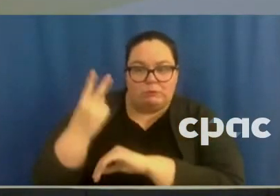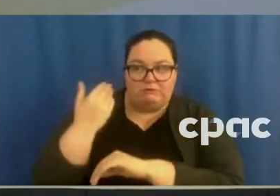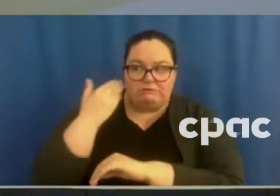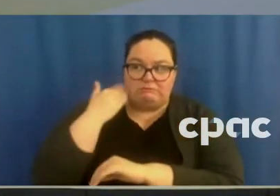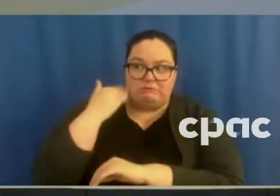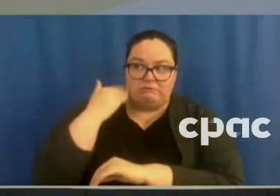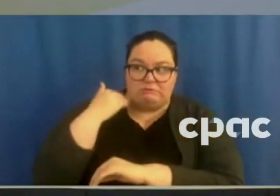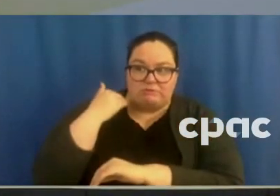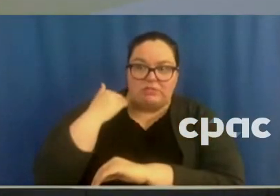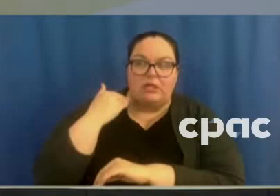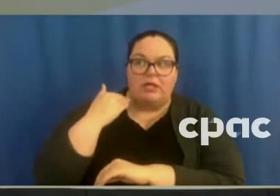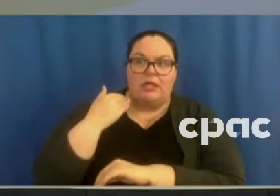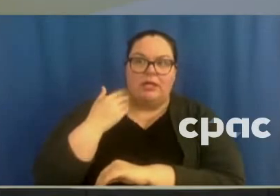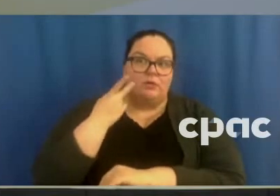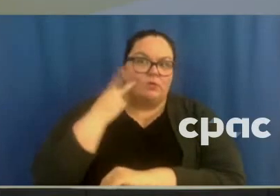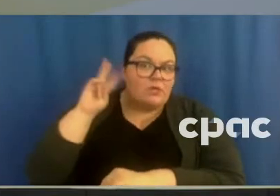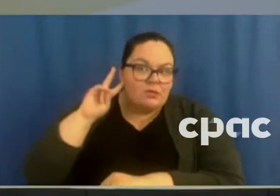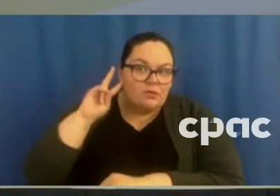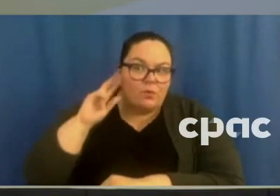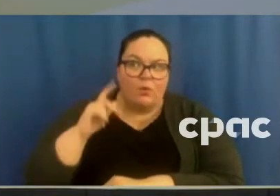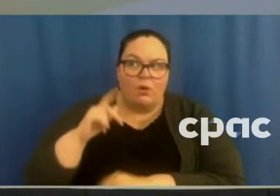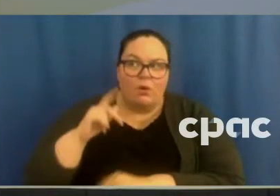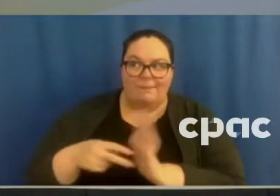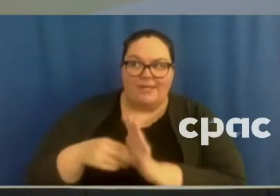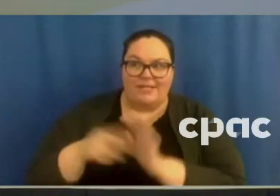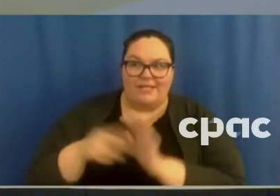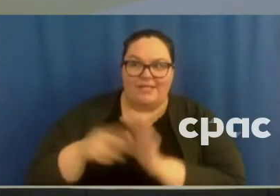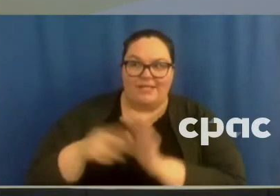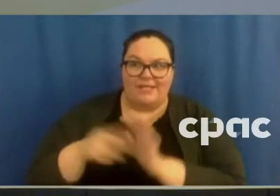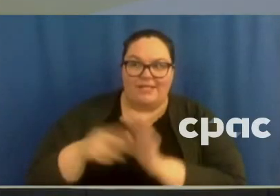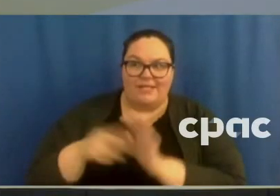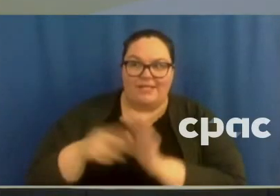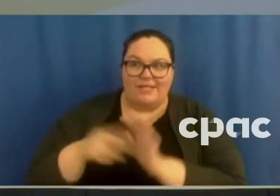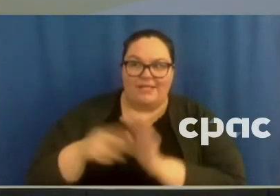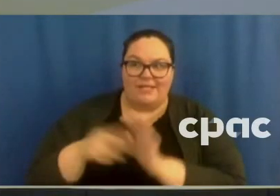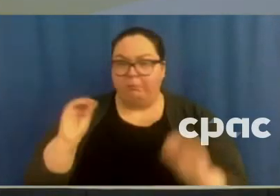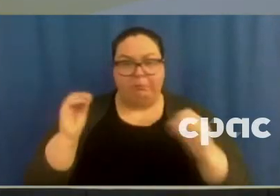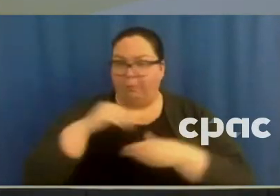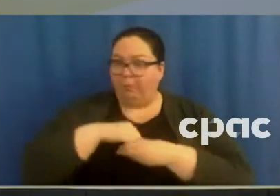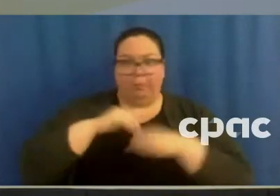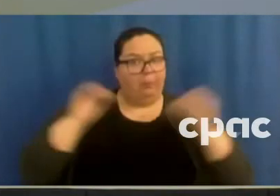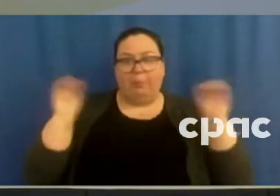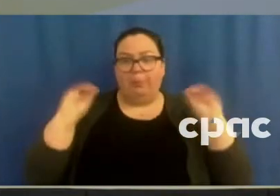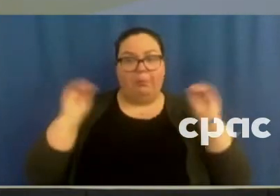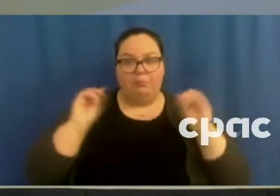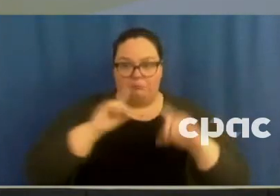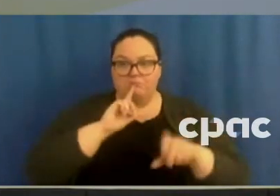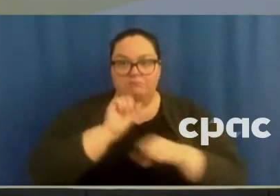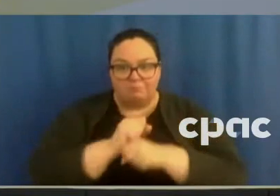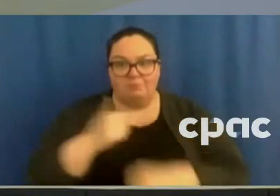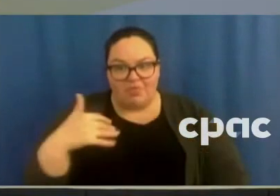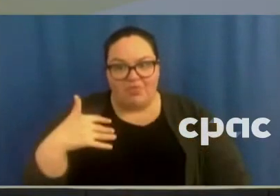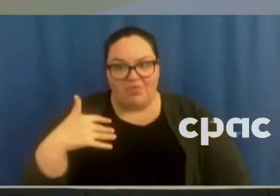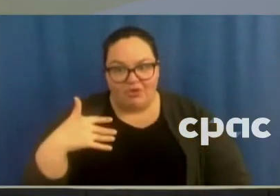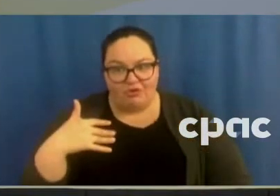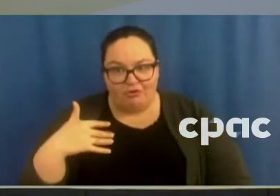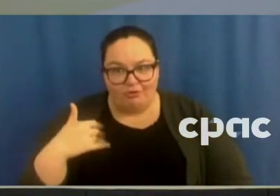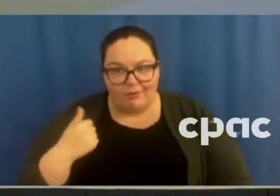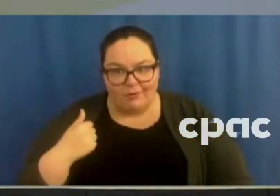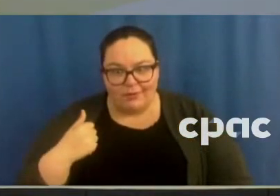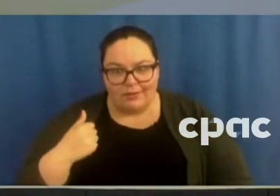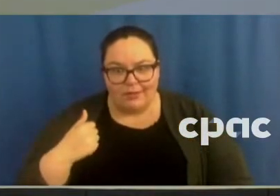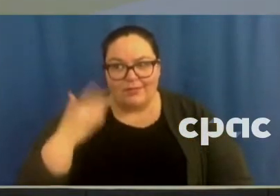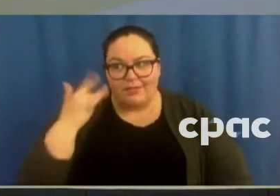be too early. You may not show positive today, but that's why you need to stay in self-isolation, because you may